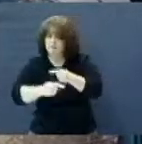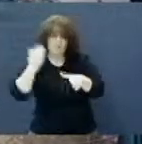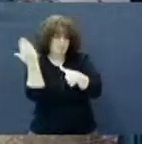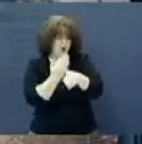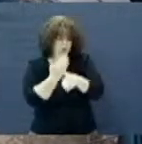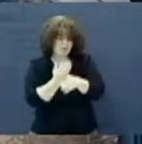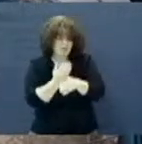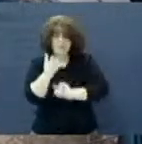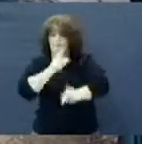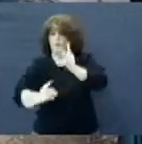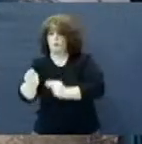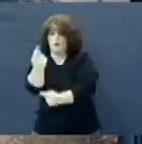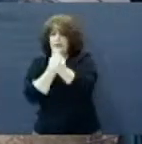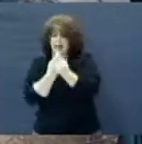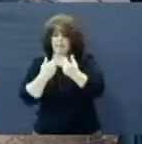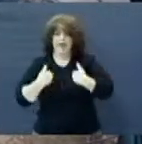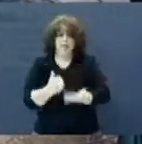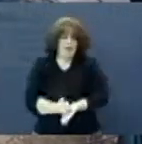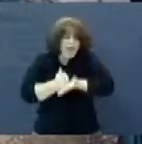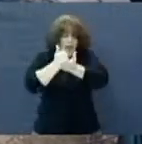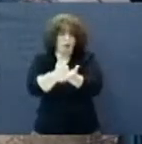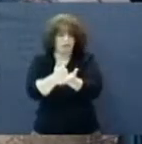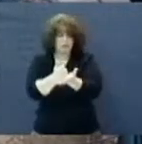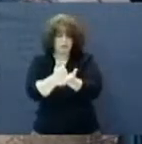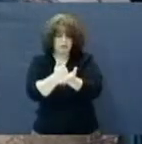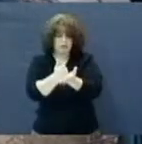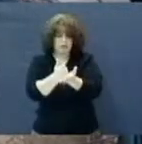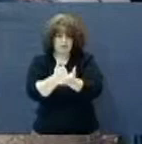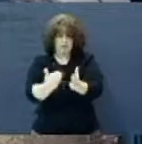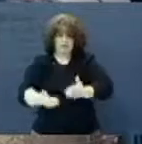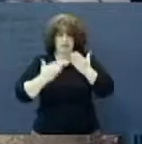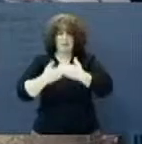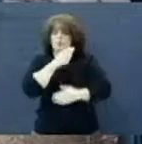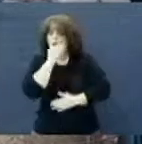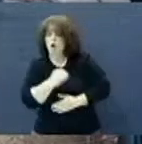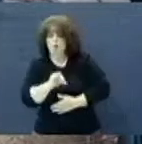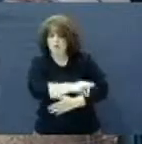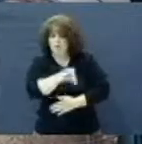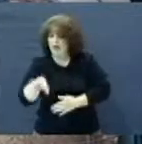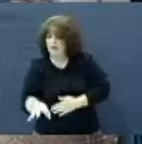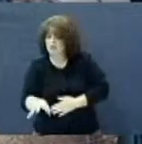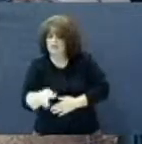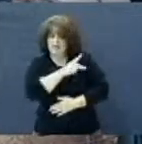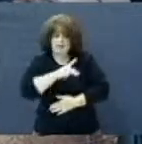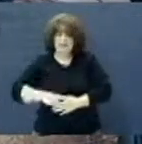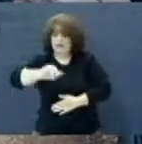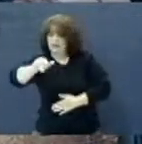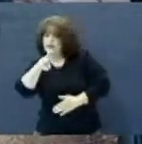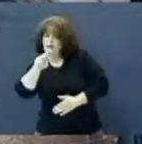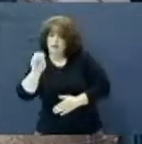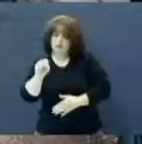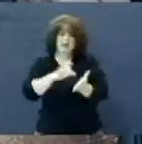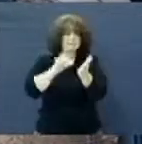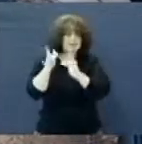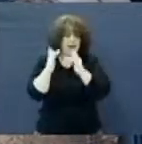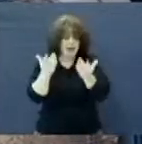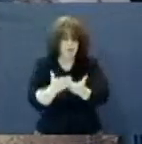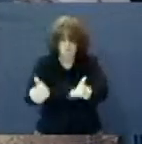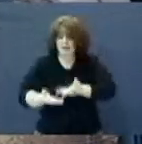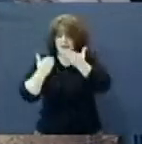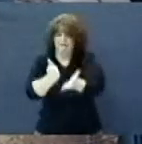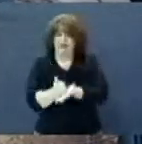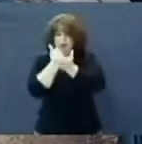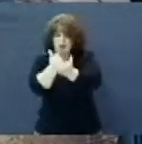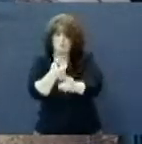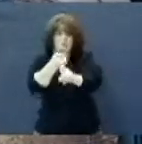get some help. I'm glad that we got an old-fashioned King James Bible that we still can give them help out of. I'm